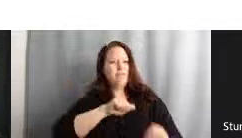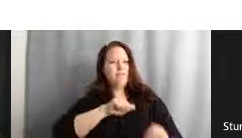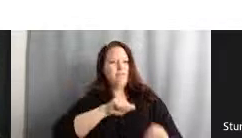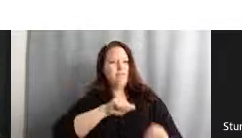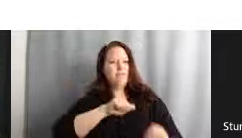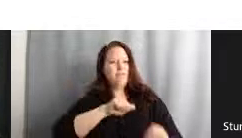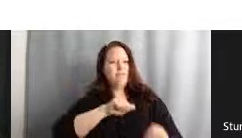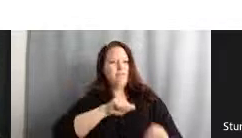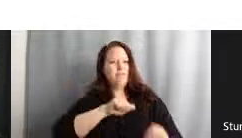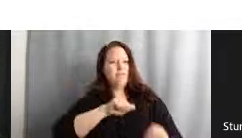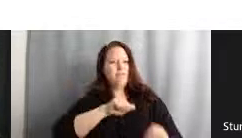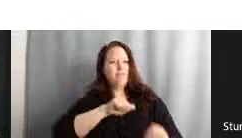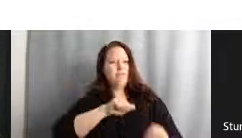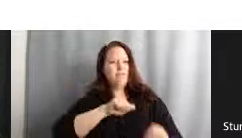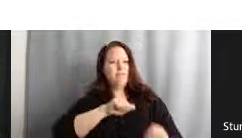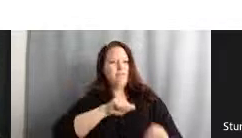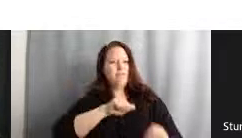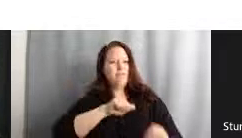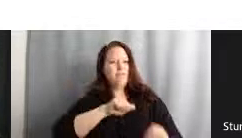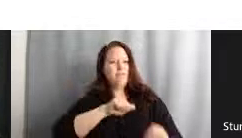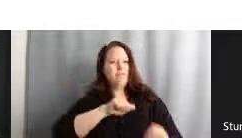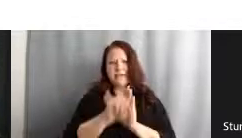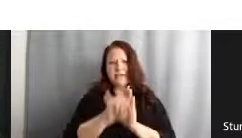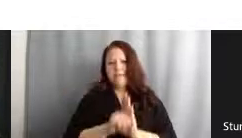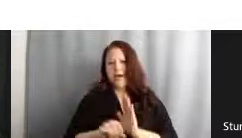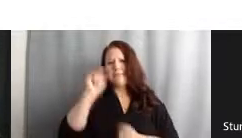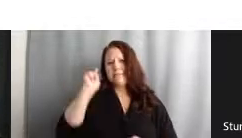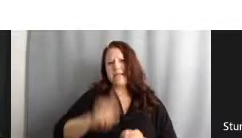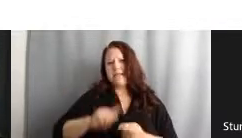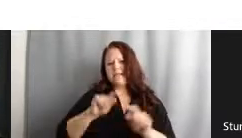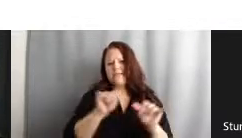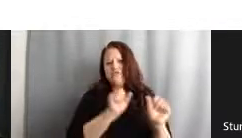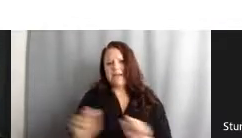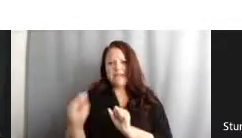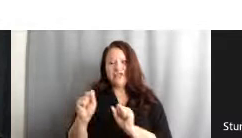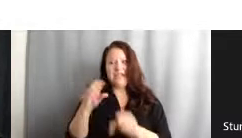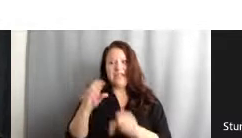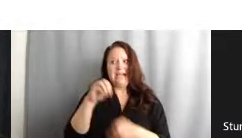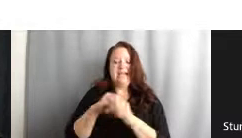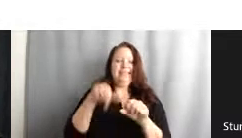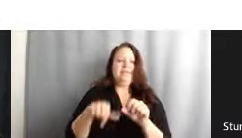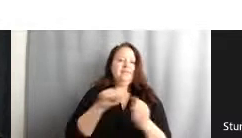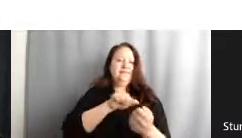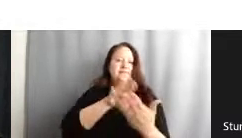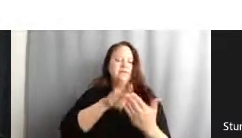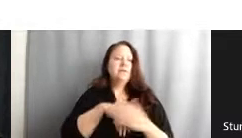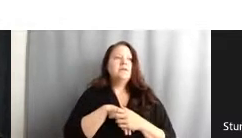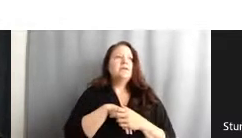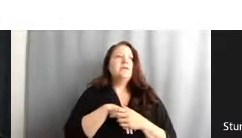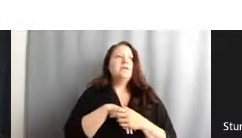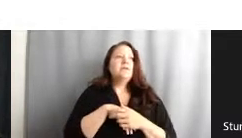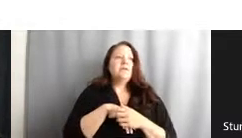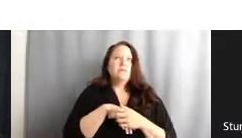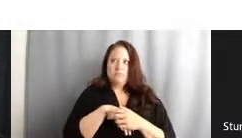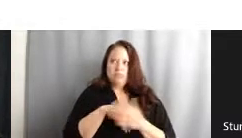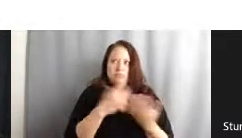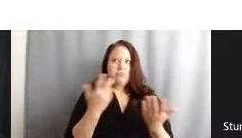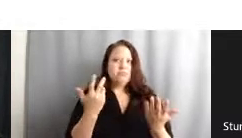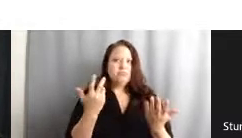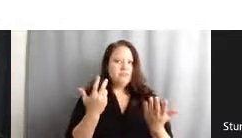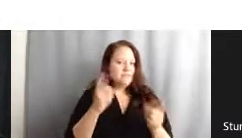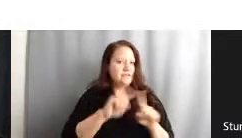the COVID mitigation strategies that are going to work within that approach. Because there's ways to do it that are going